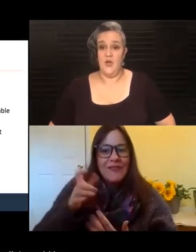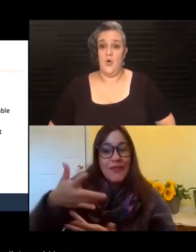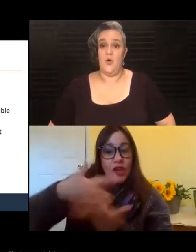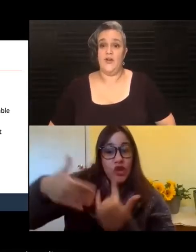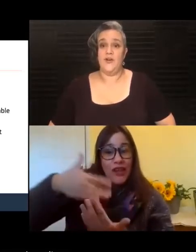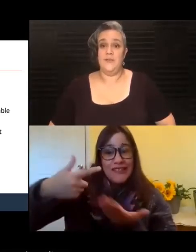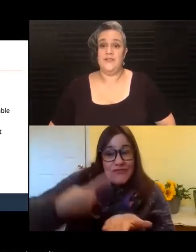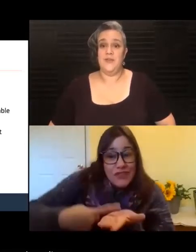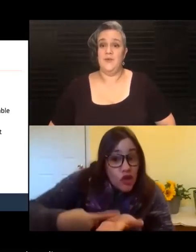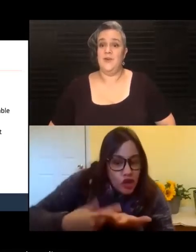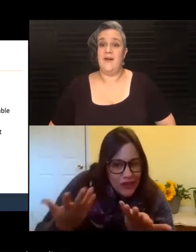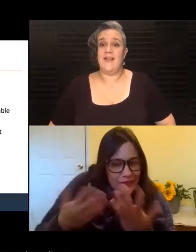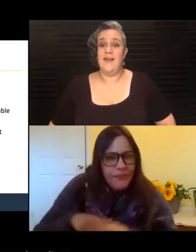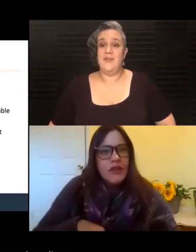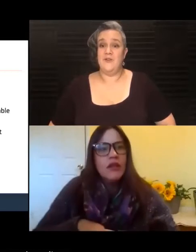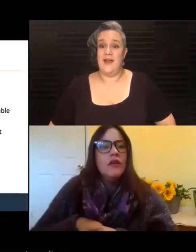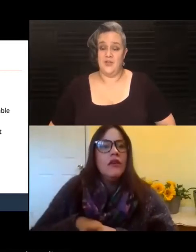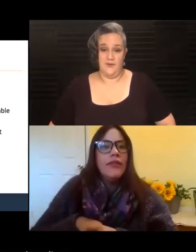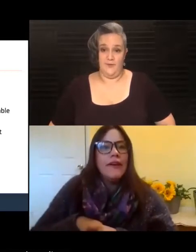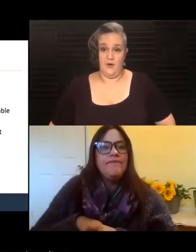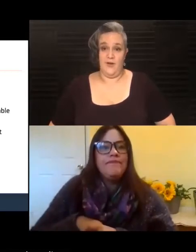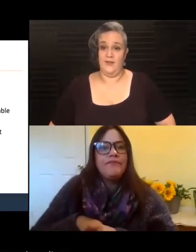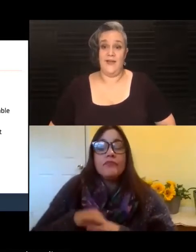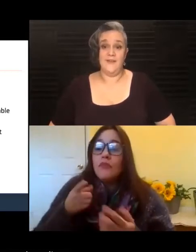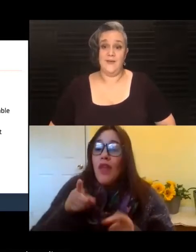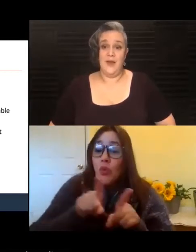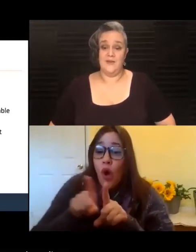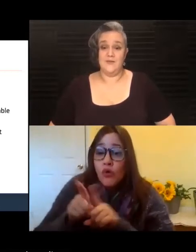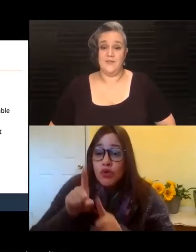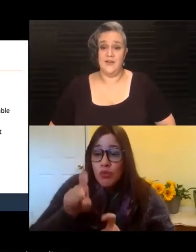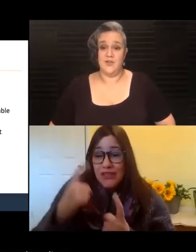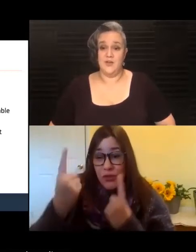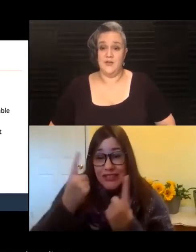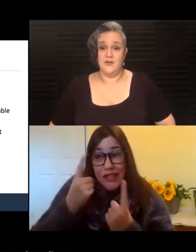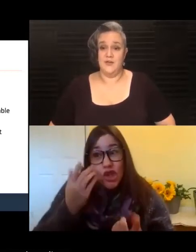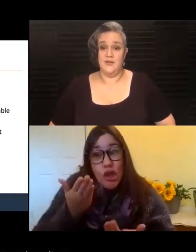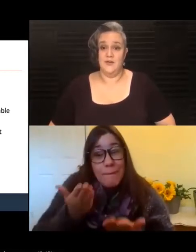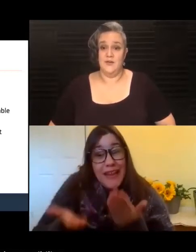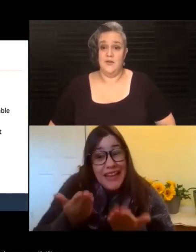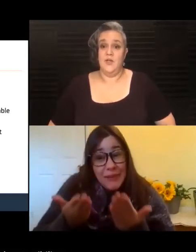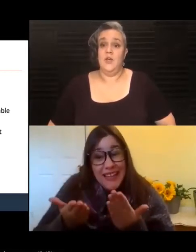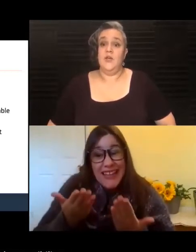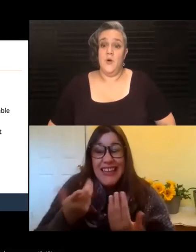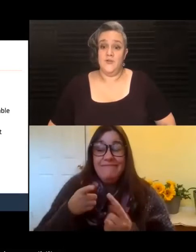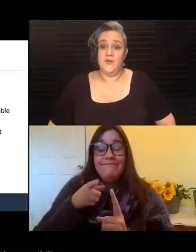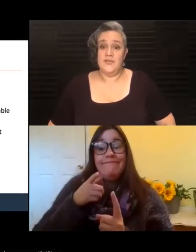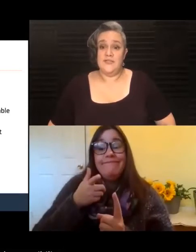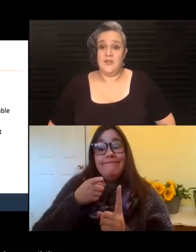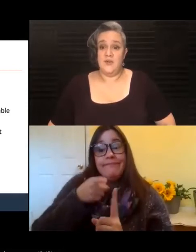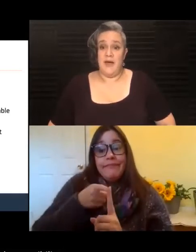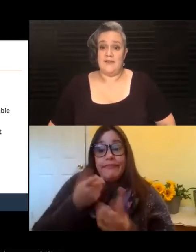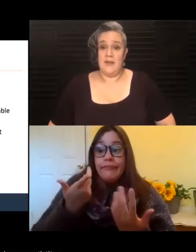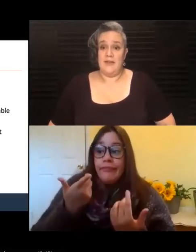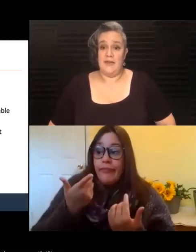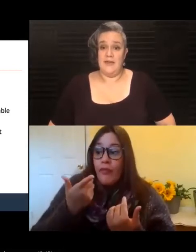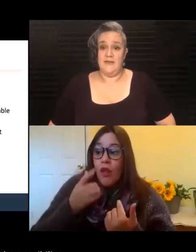presentation, or it could be something where you have live interaction or a lively debate or discussion. You also need to consider